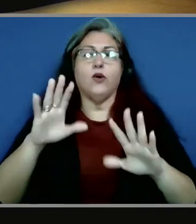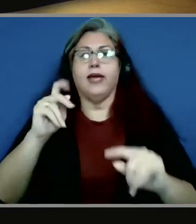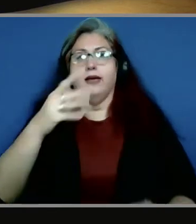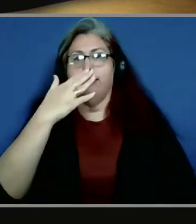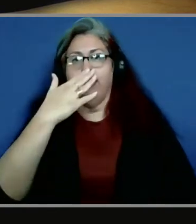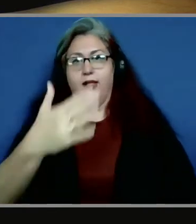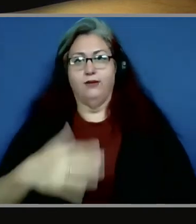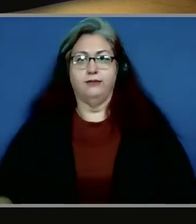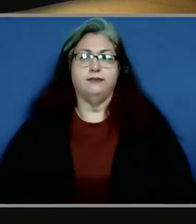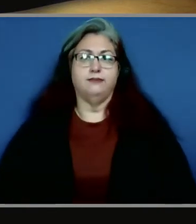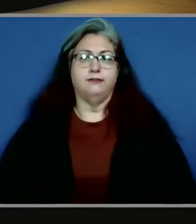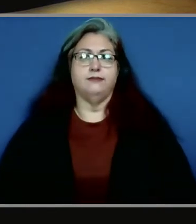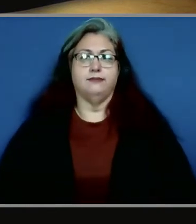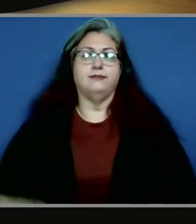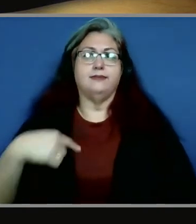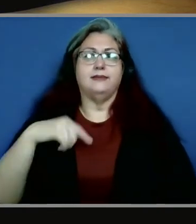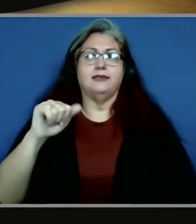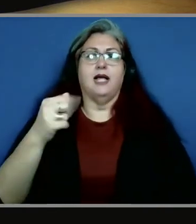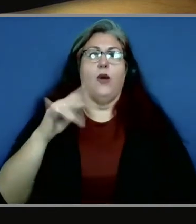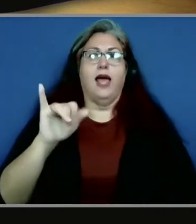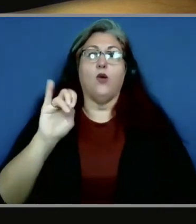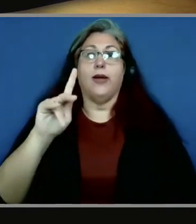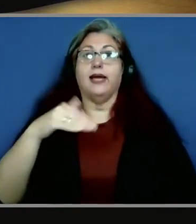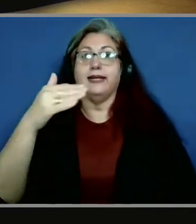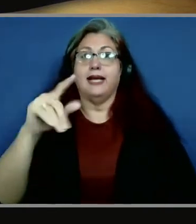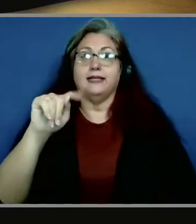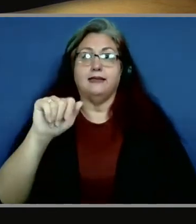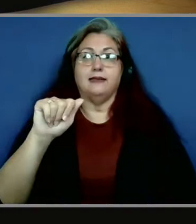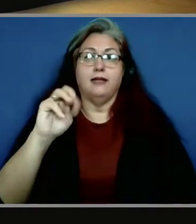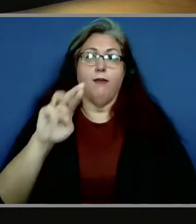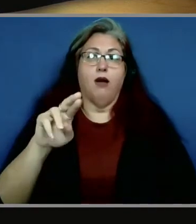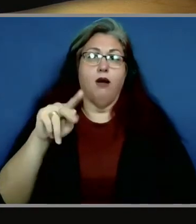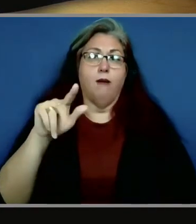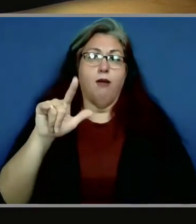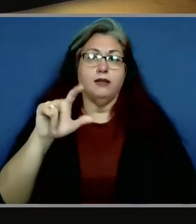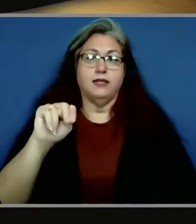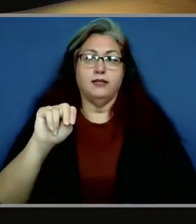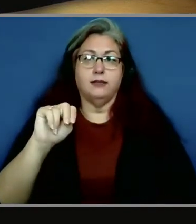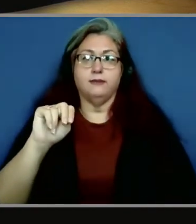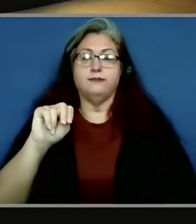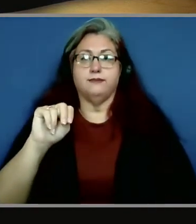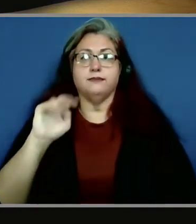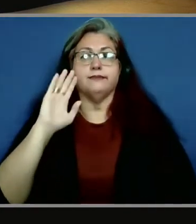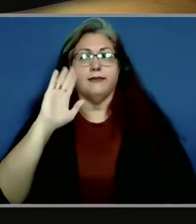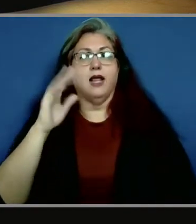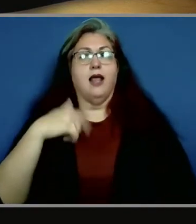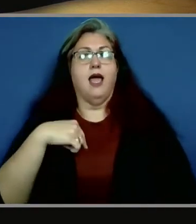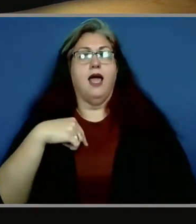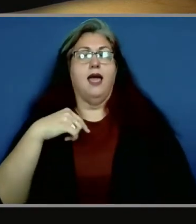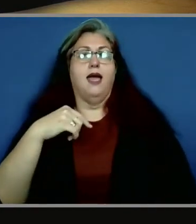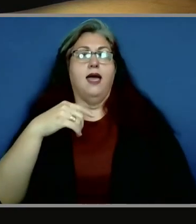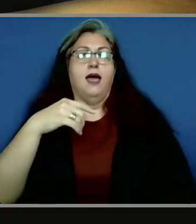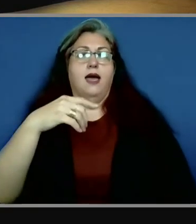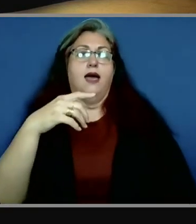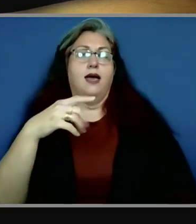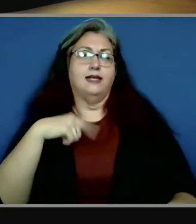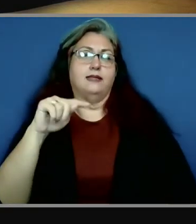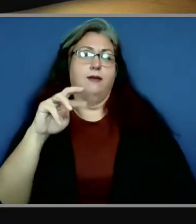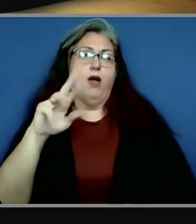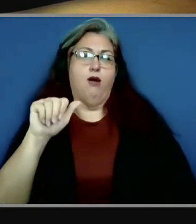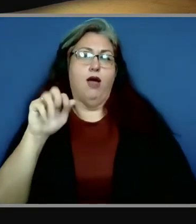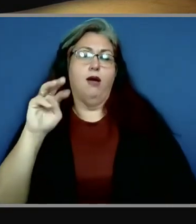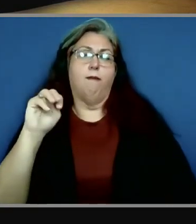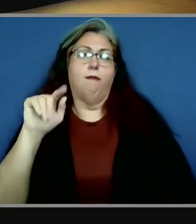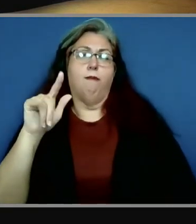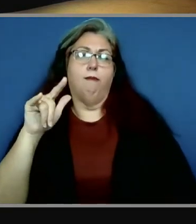Mahalo. This is Alohilani. Next, Tamar Paulton. Thank you, Alohilani. This is Tamara Paulton,